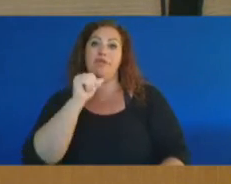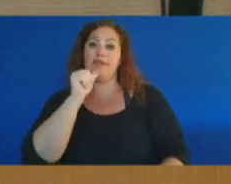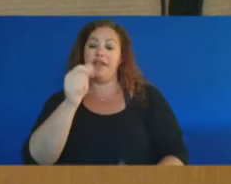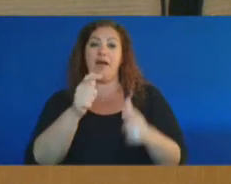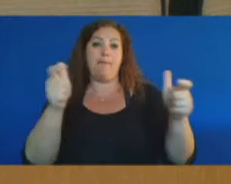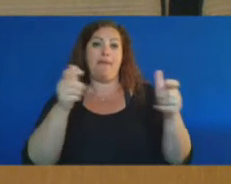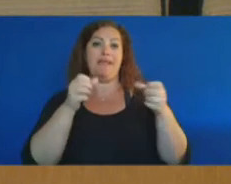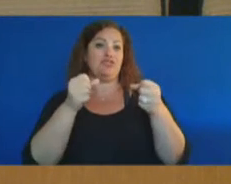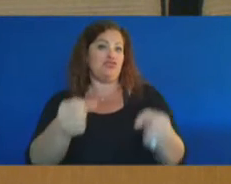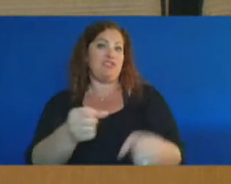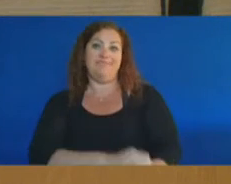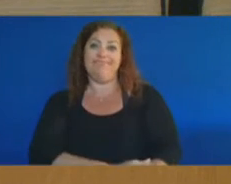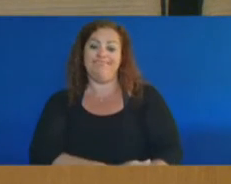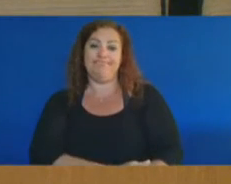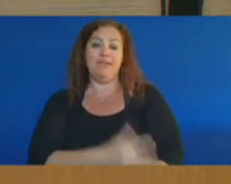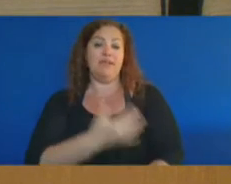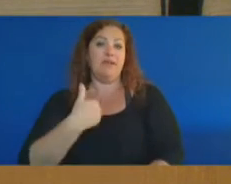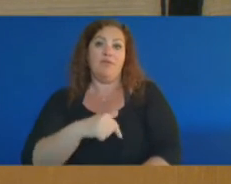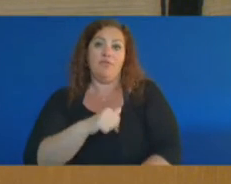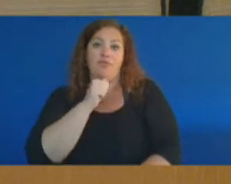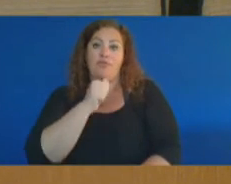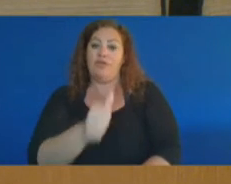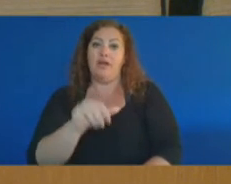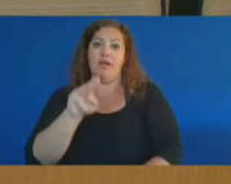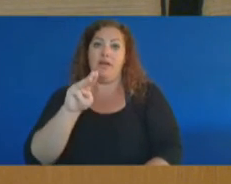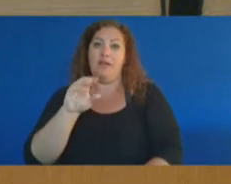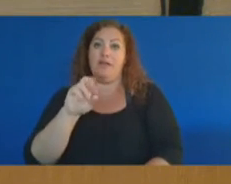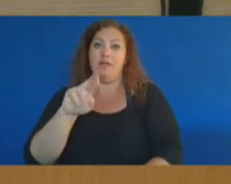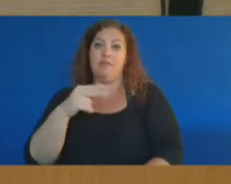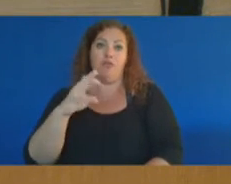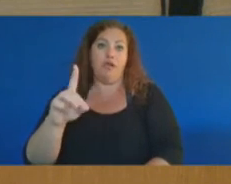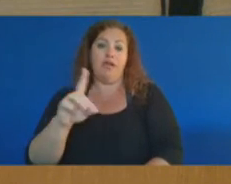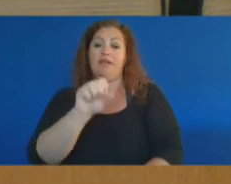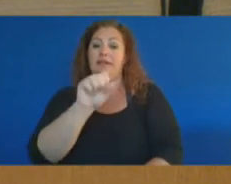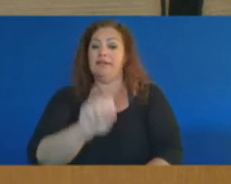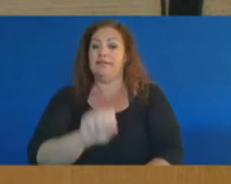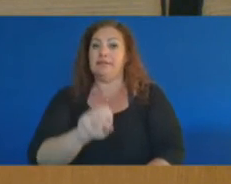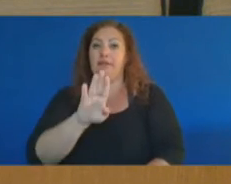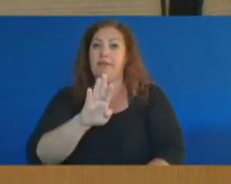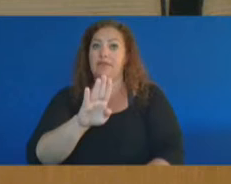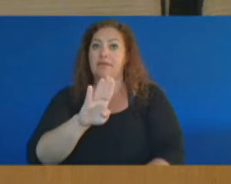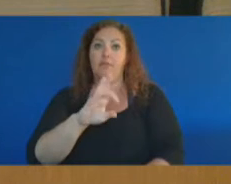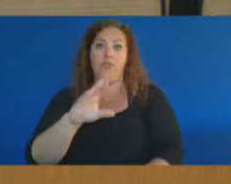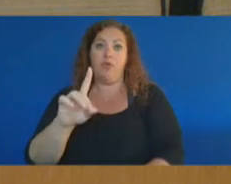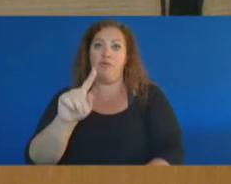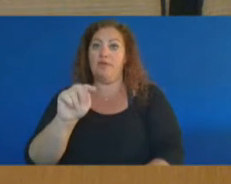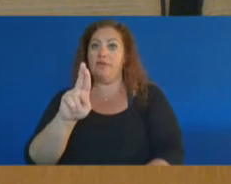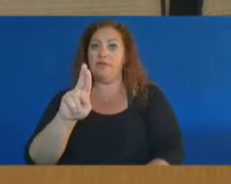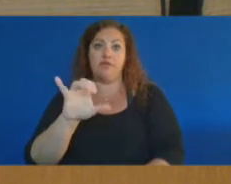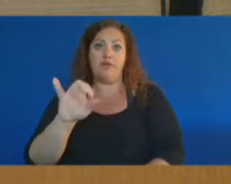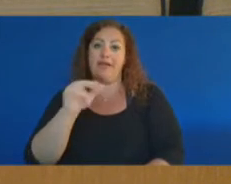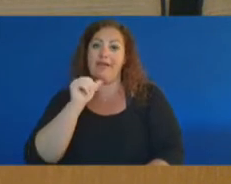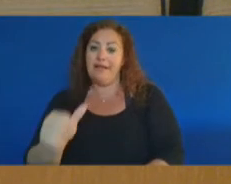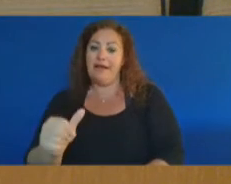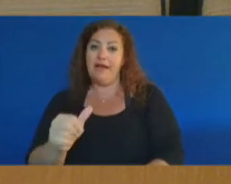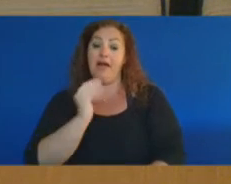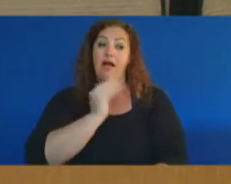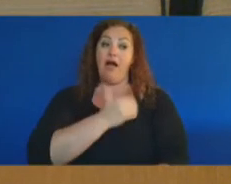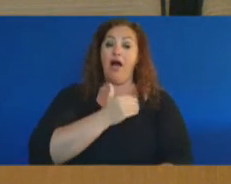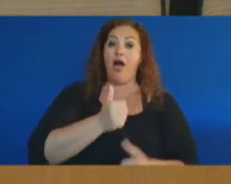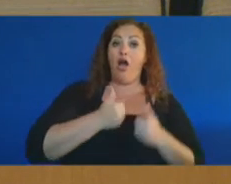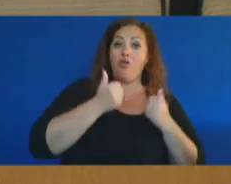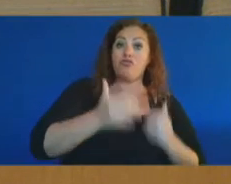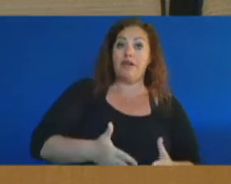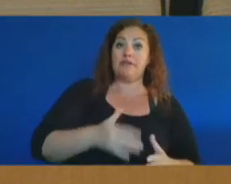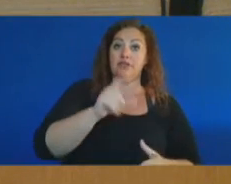street we're not Morehead South Boulevard or Triad our residents deserve the same level of